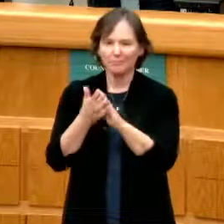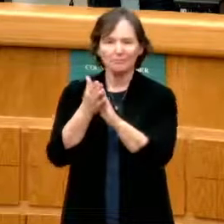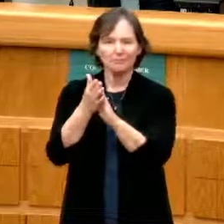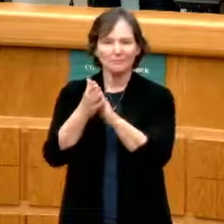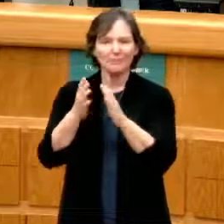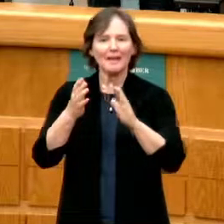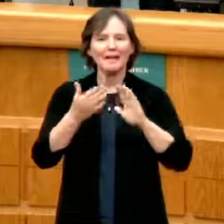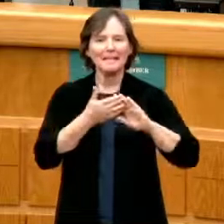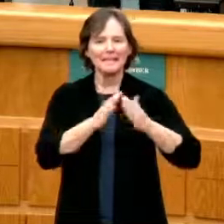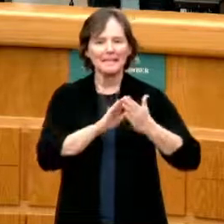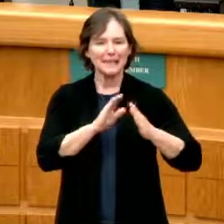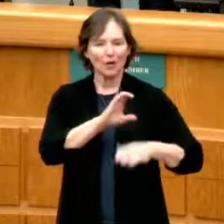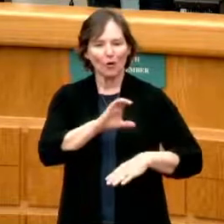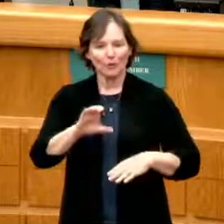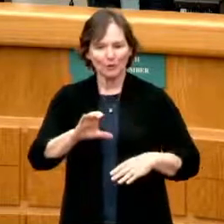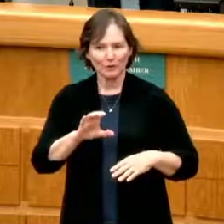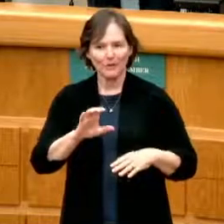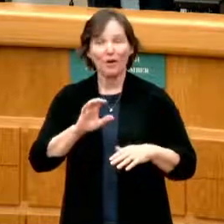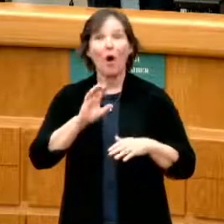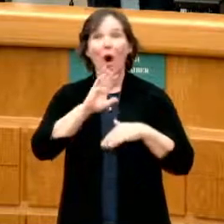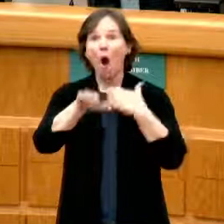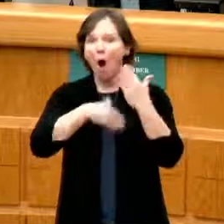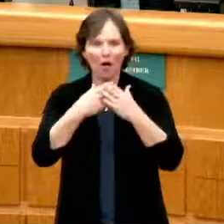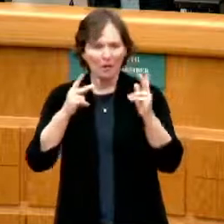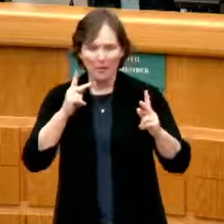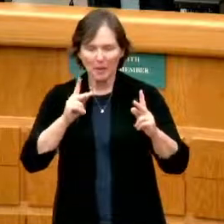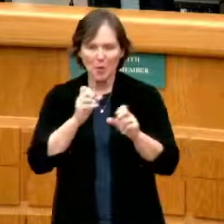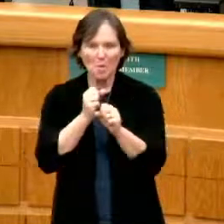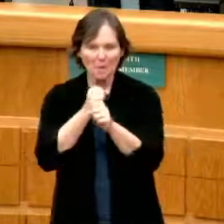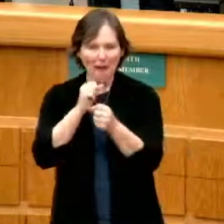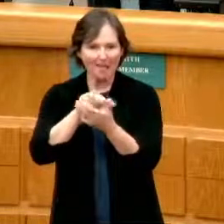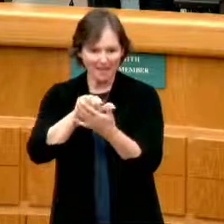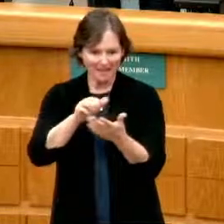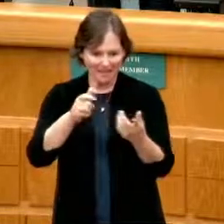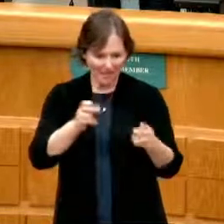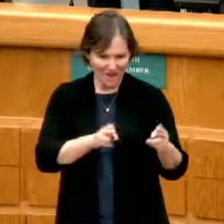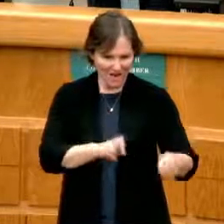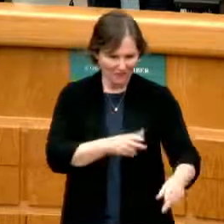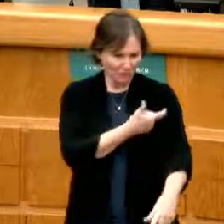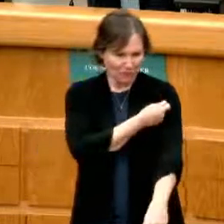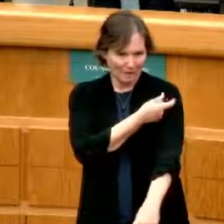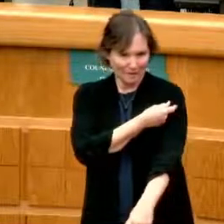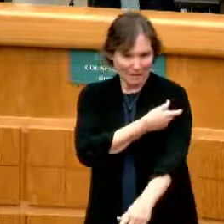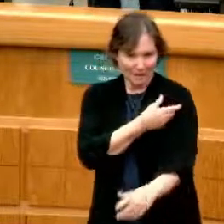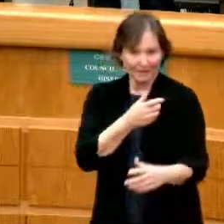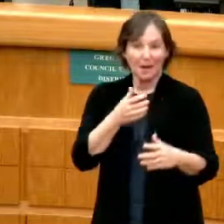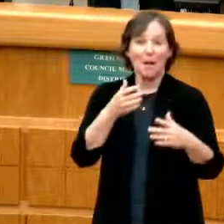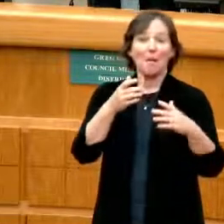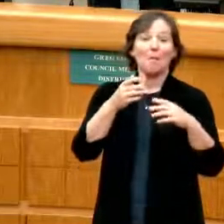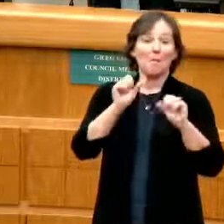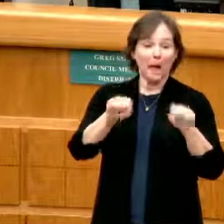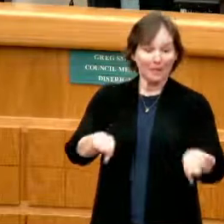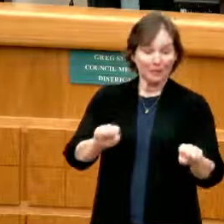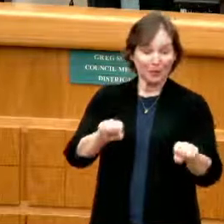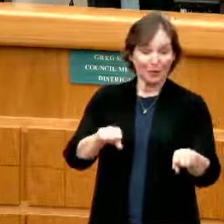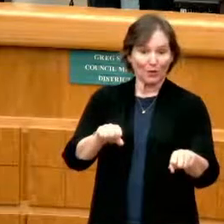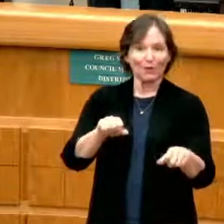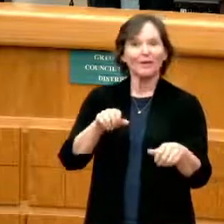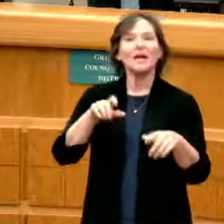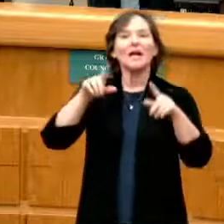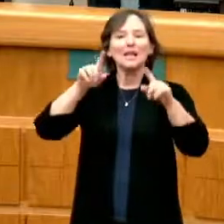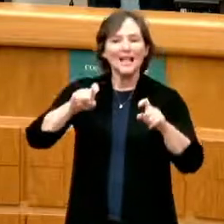all of these events possible. It's bravo because we tested a new site today. This is